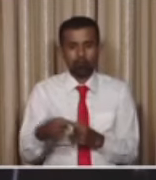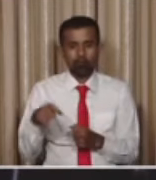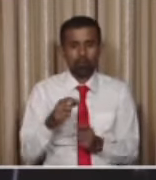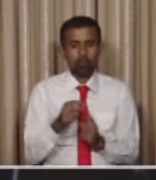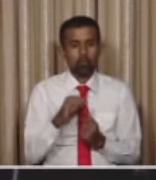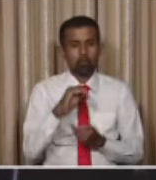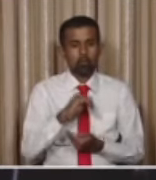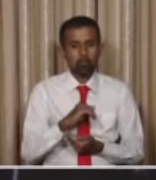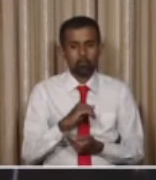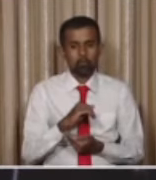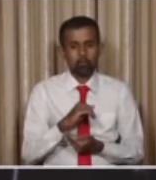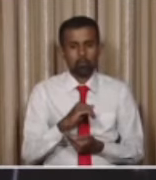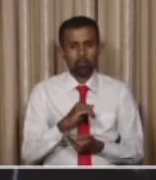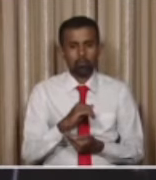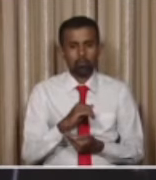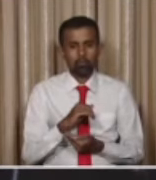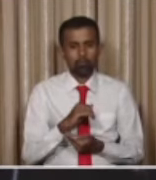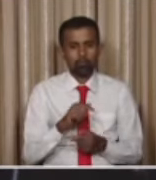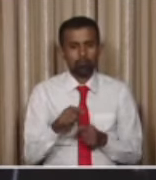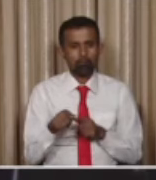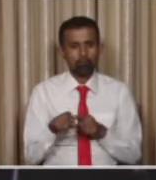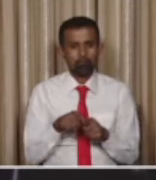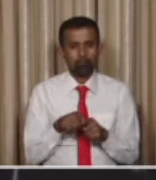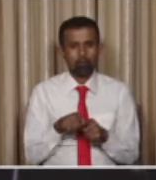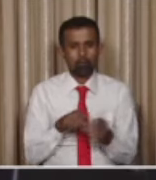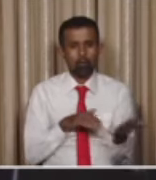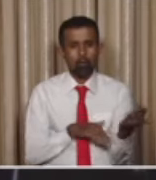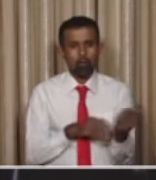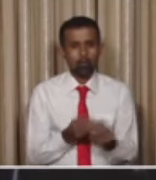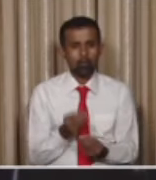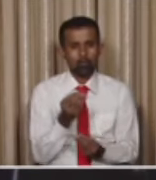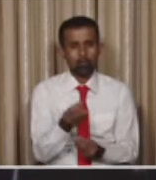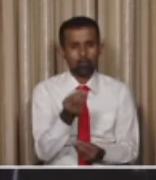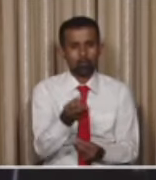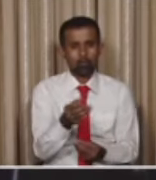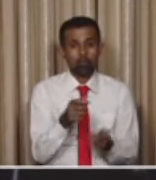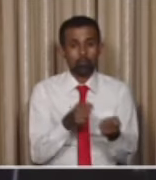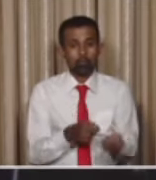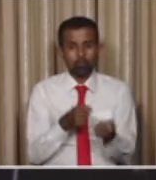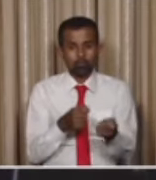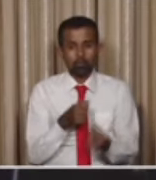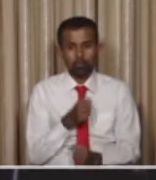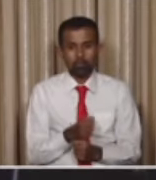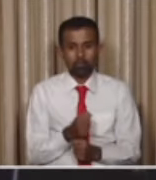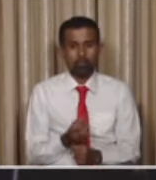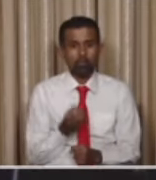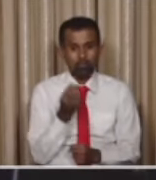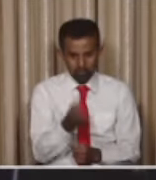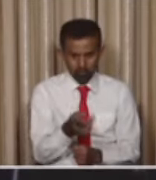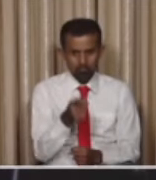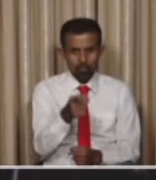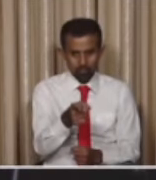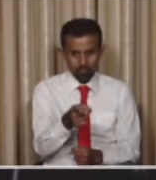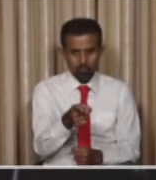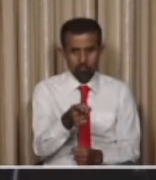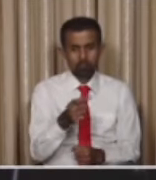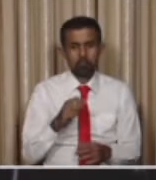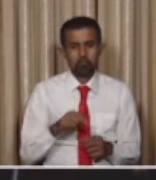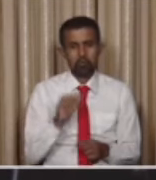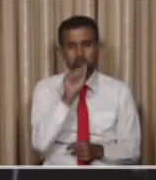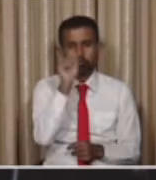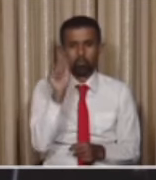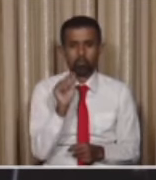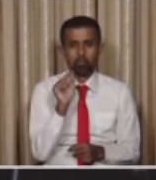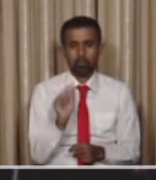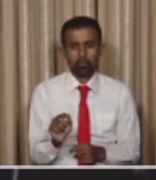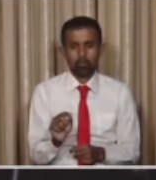pudgalika hatiyata me wage pudgalika oppu dunnata passe e goviyanta rajya visin ewa denawada kiyana ekath etawashema prashnayak ithin e